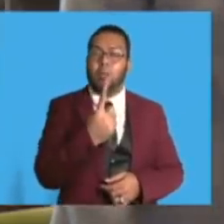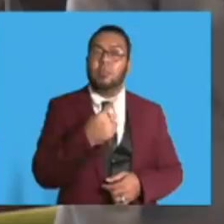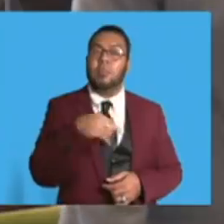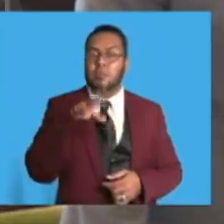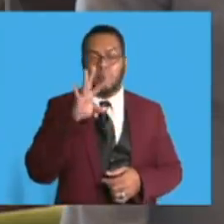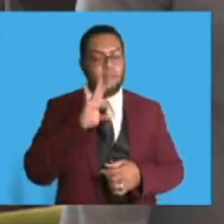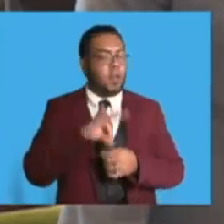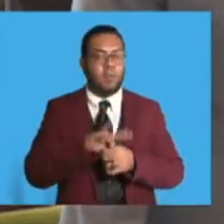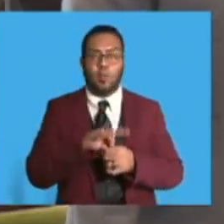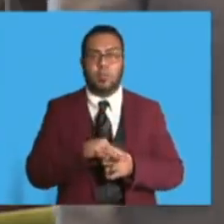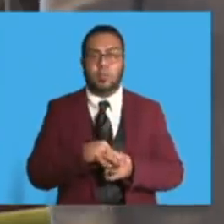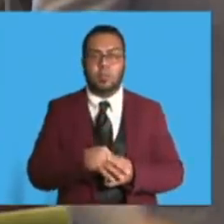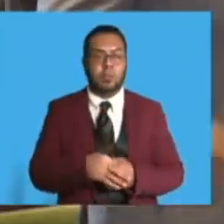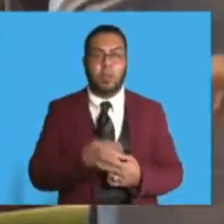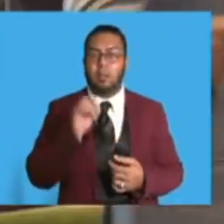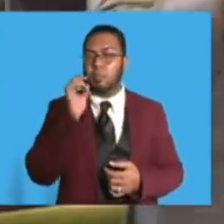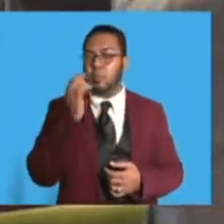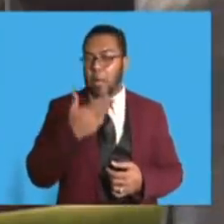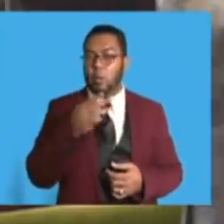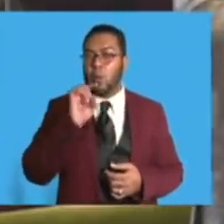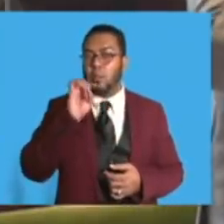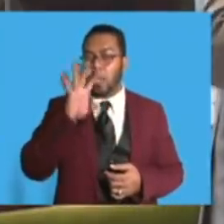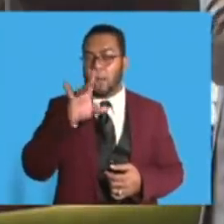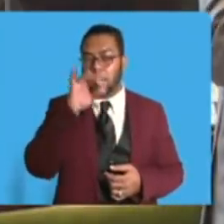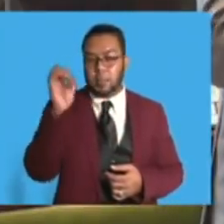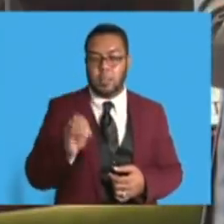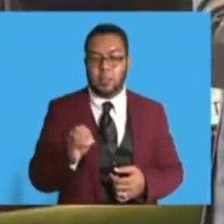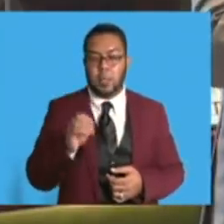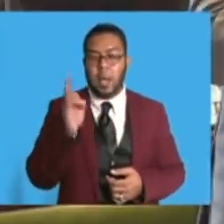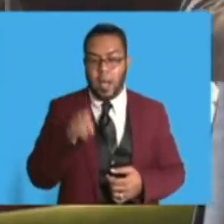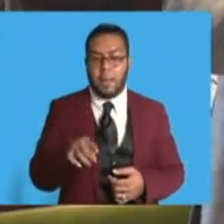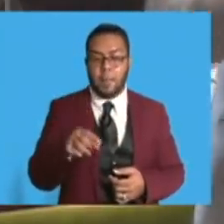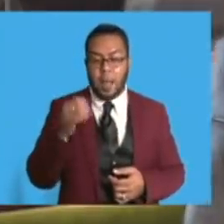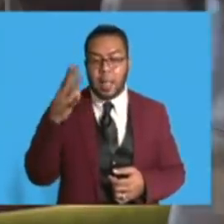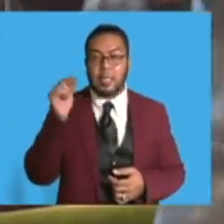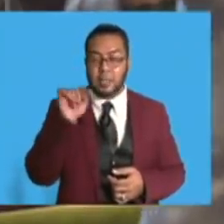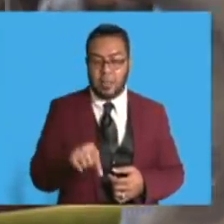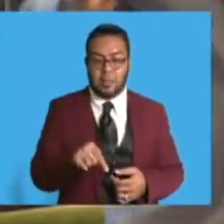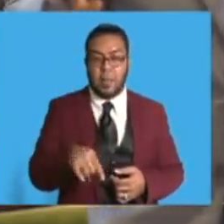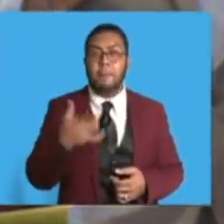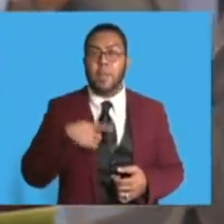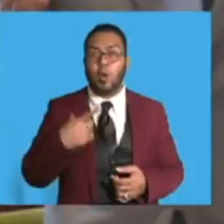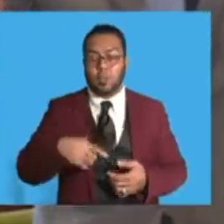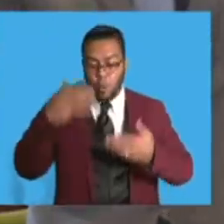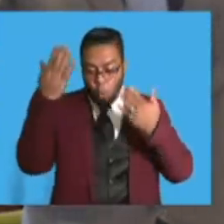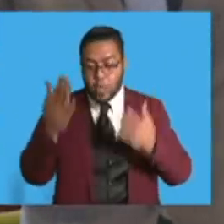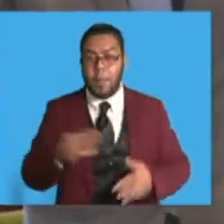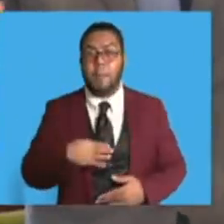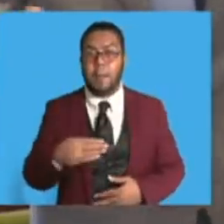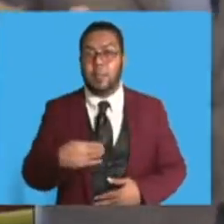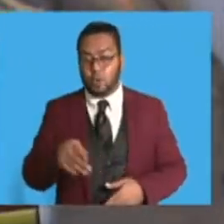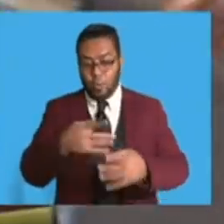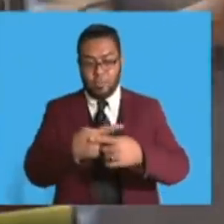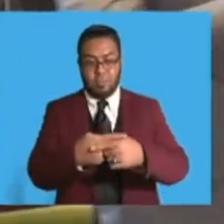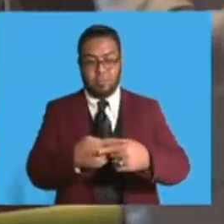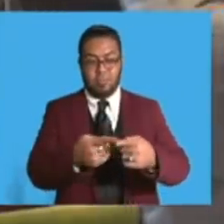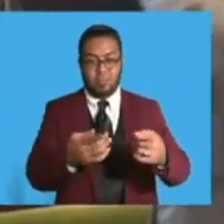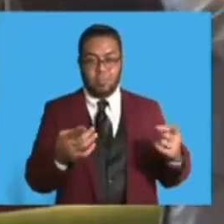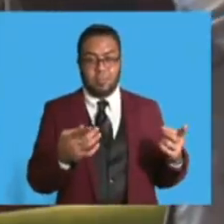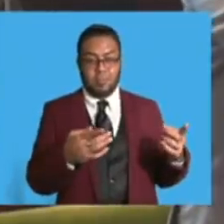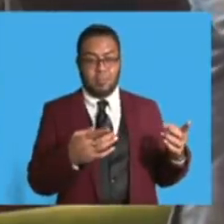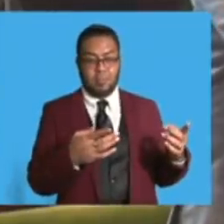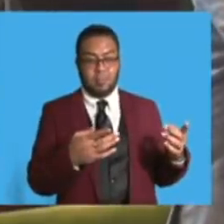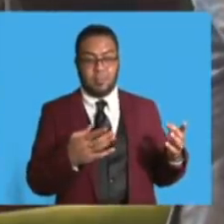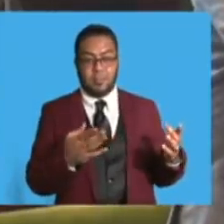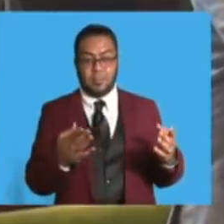10% respectively. Madam Speaker, I'm highlighting this because the honorable members on the other side, and I